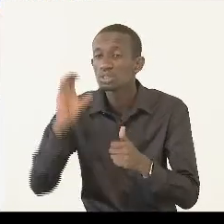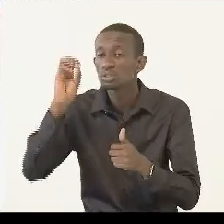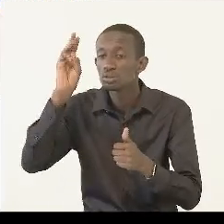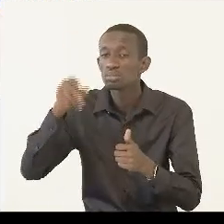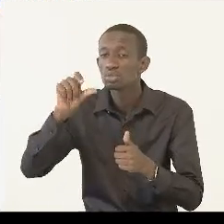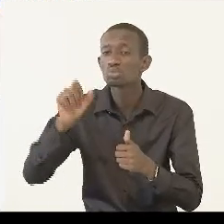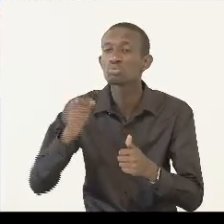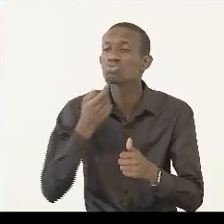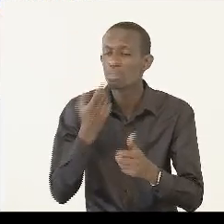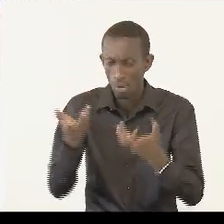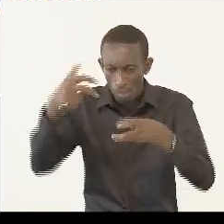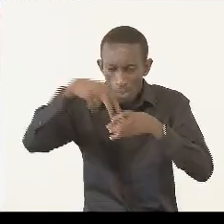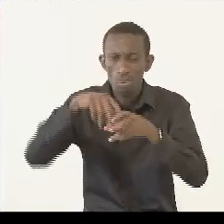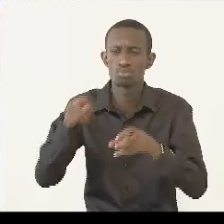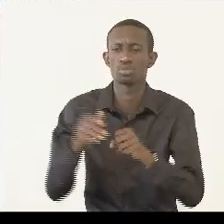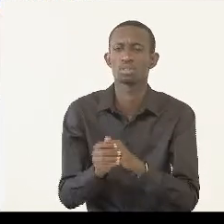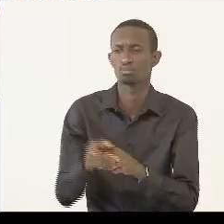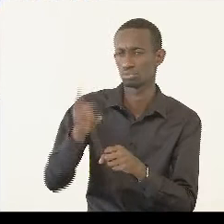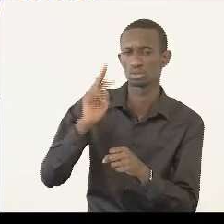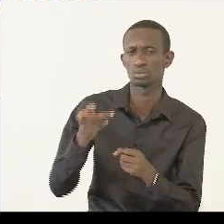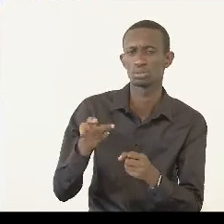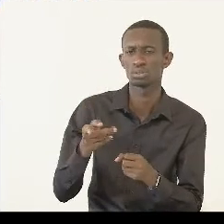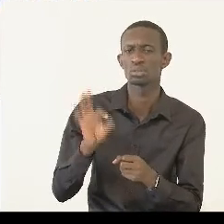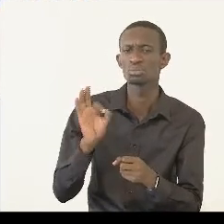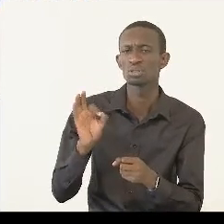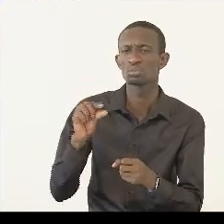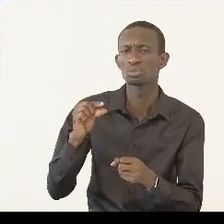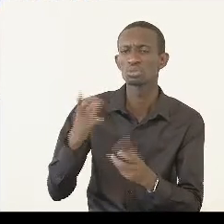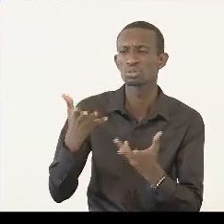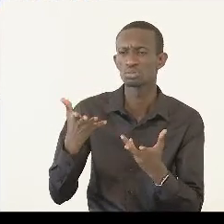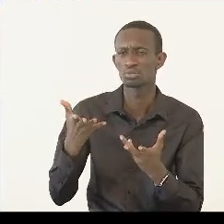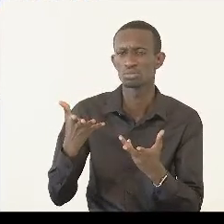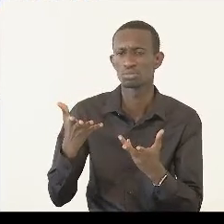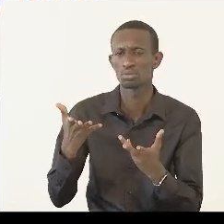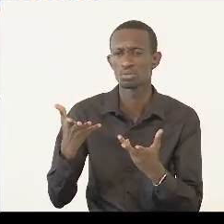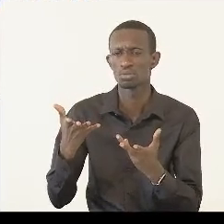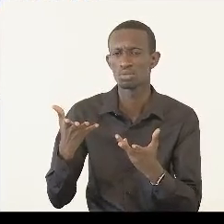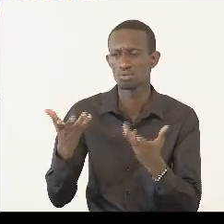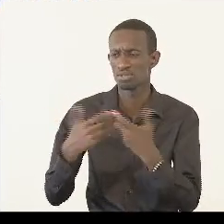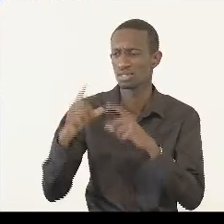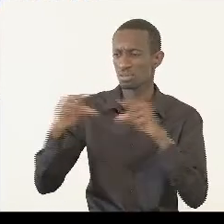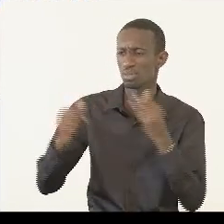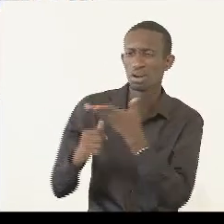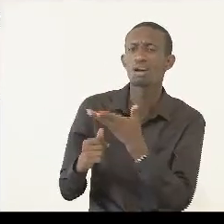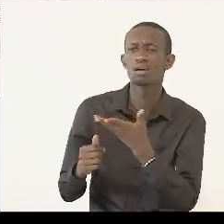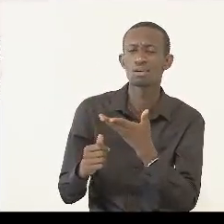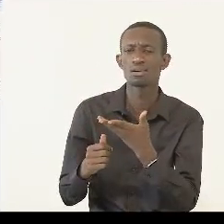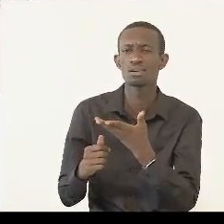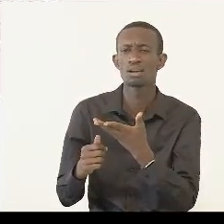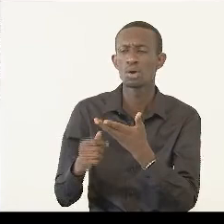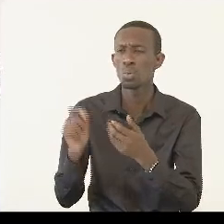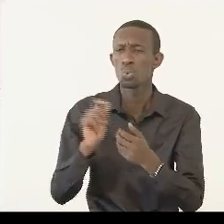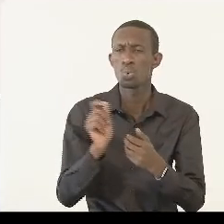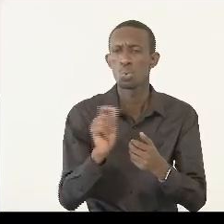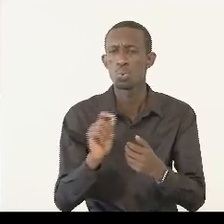make the description? That I can use these terminologies, fix these terms as descriptions, and write up